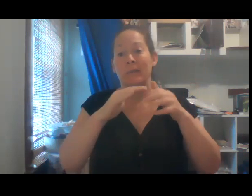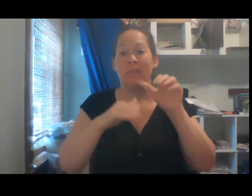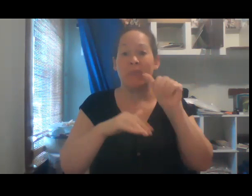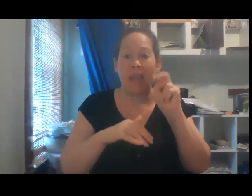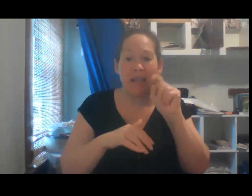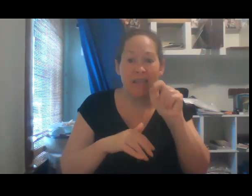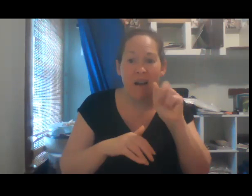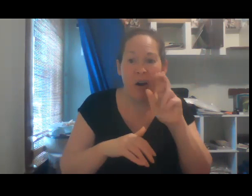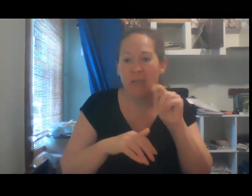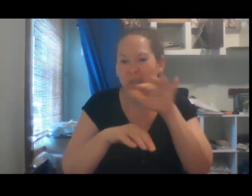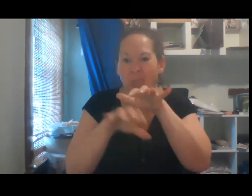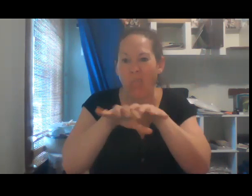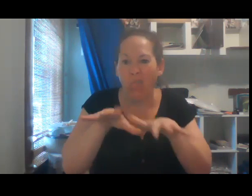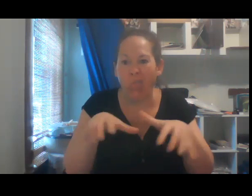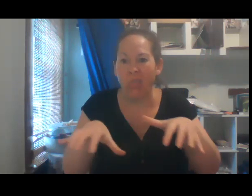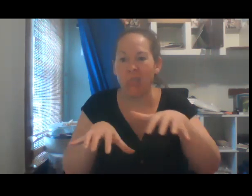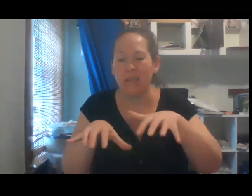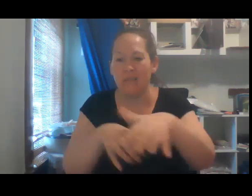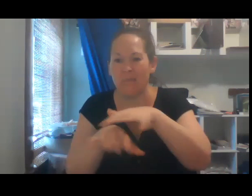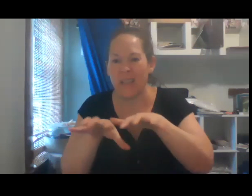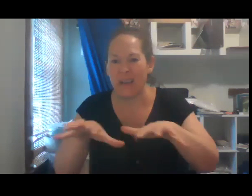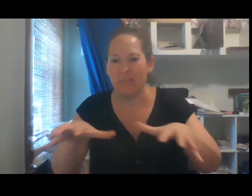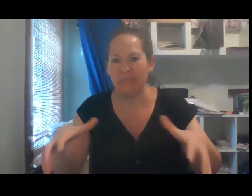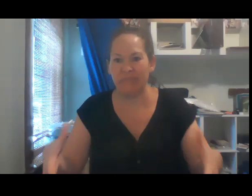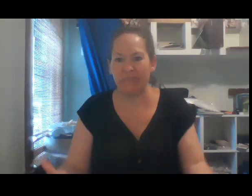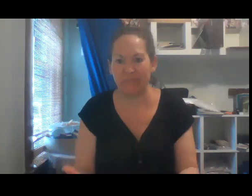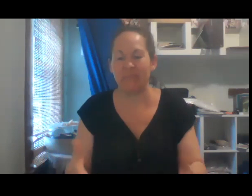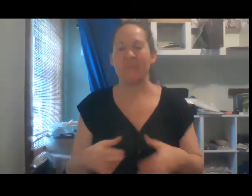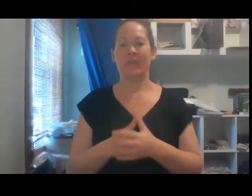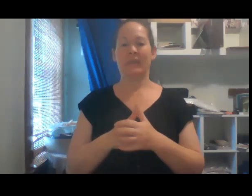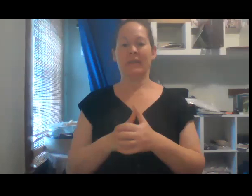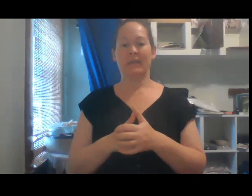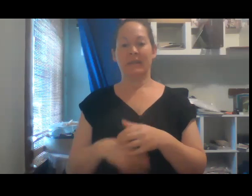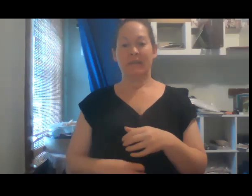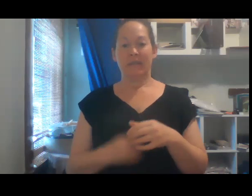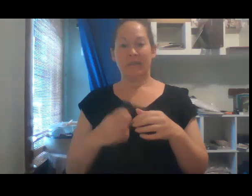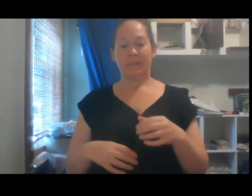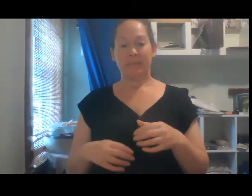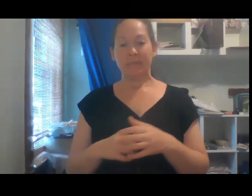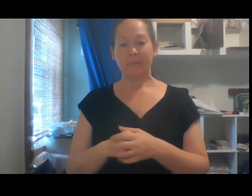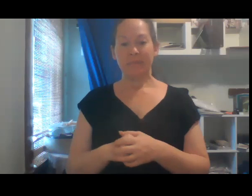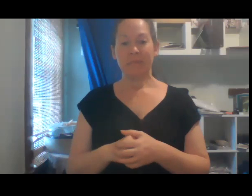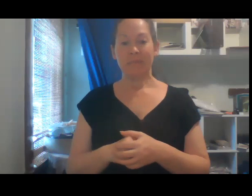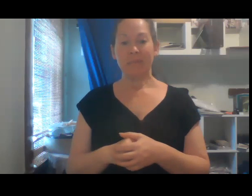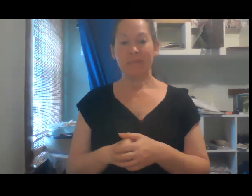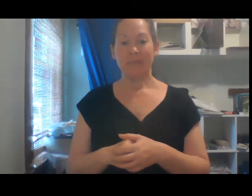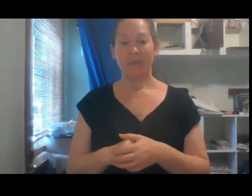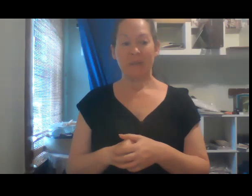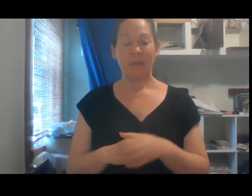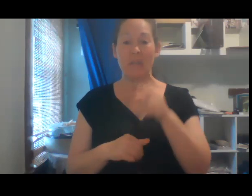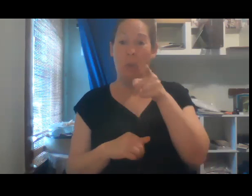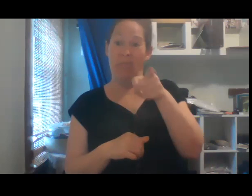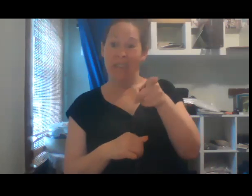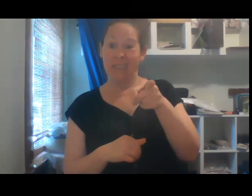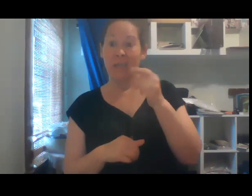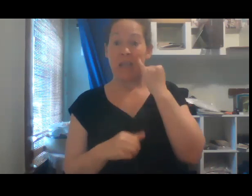being further apart, and so they break down eventually. And so every time this breaks down, this substance loses some of its